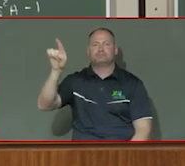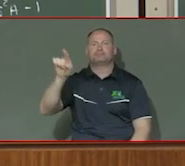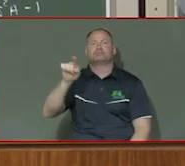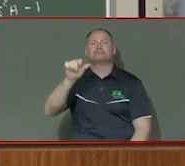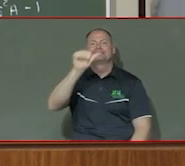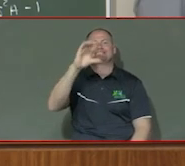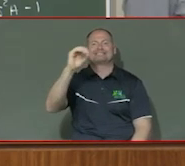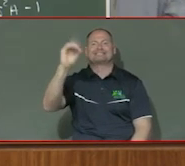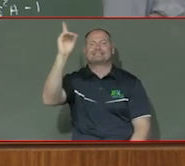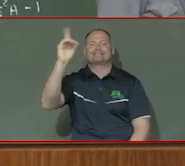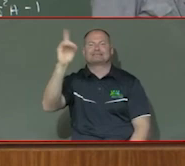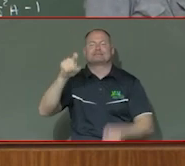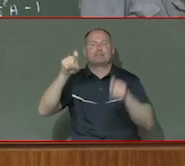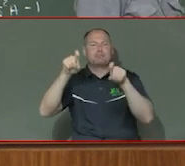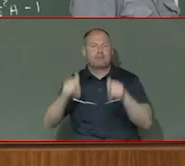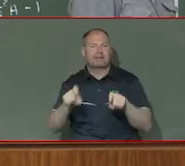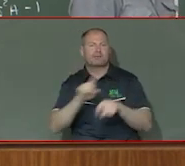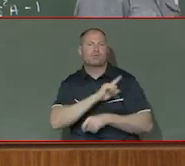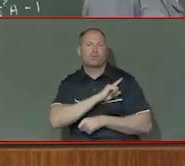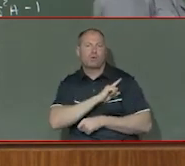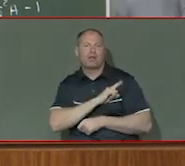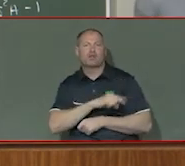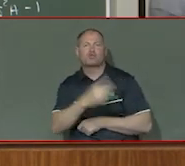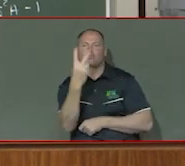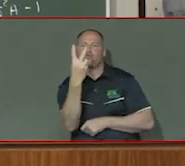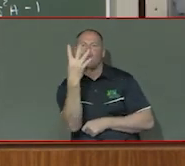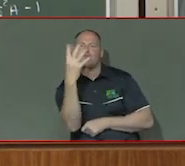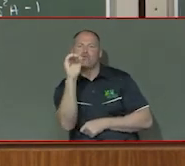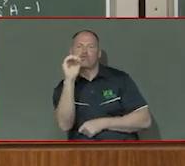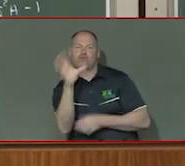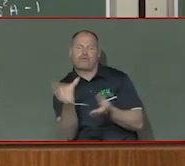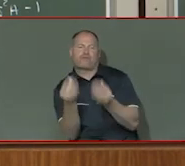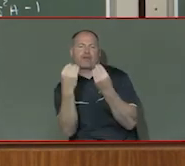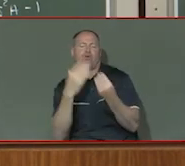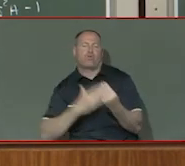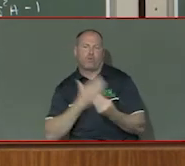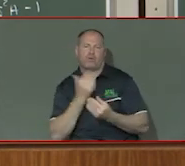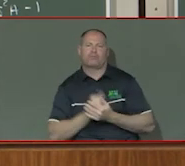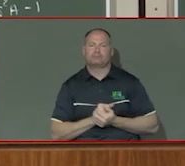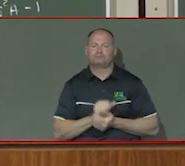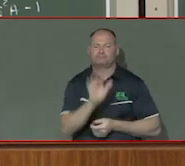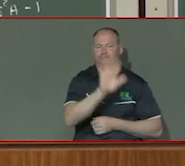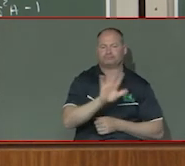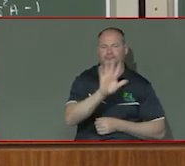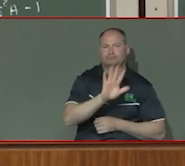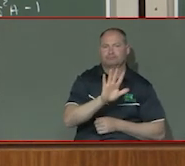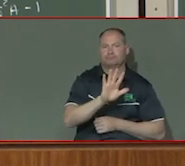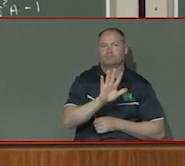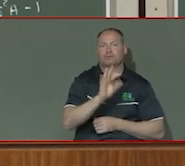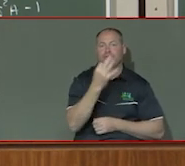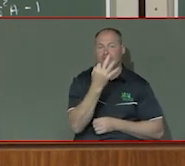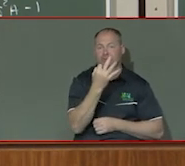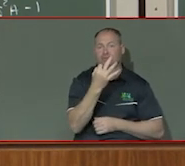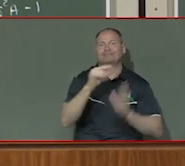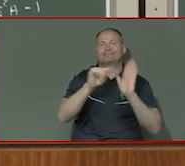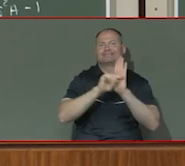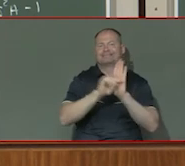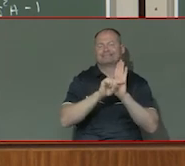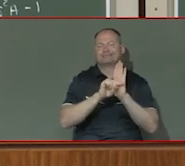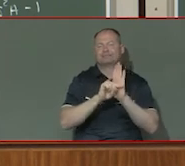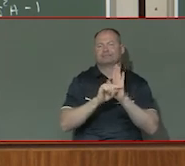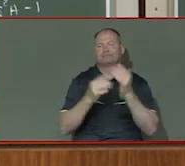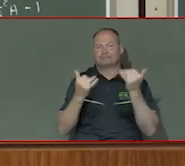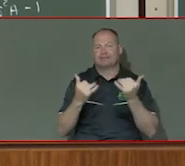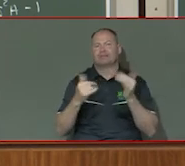degrees because I need to get an angle of 240. In the third quadrant, sine is negative. It's negative the sine of